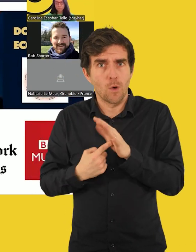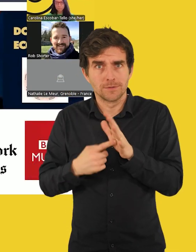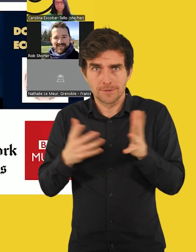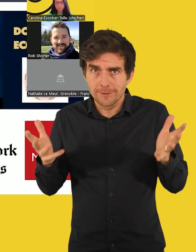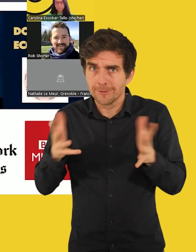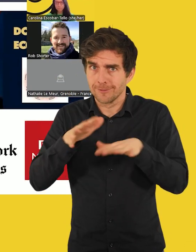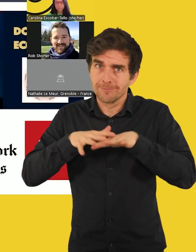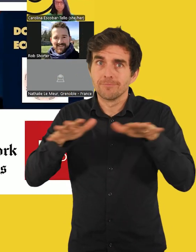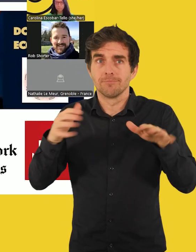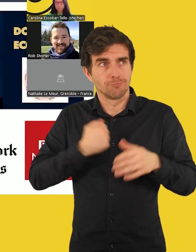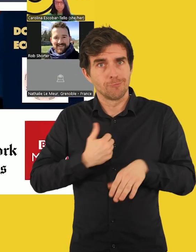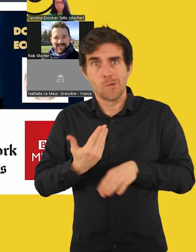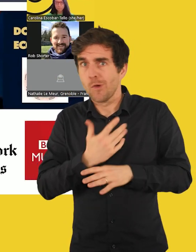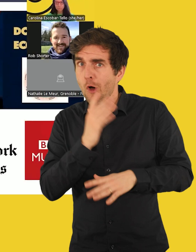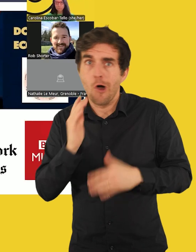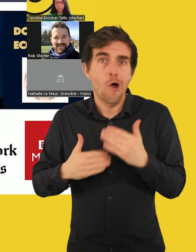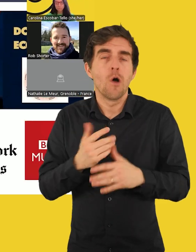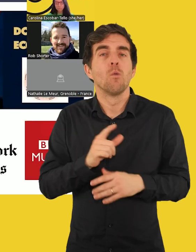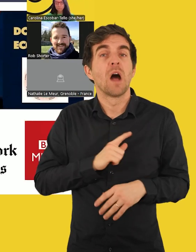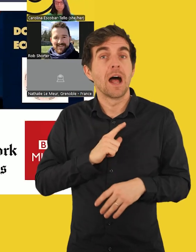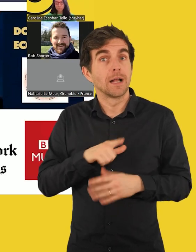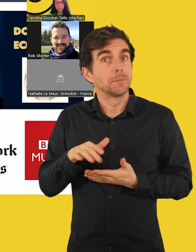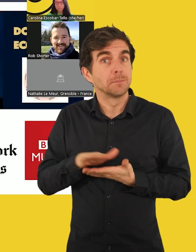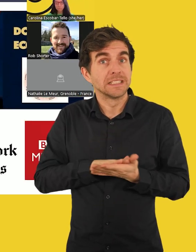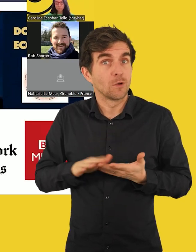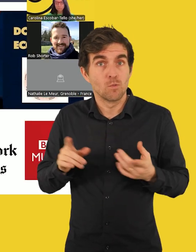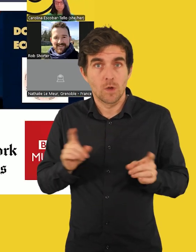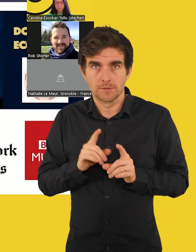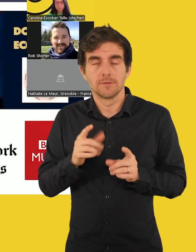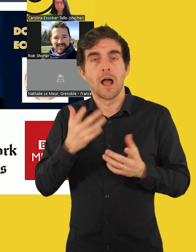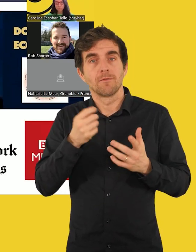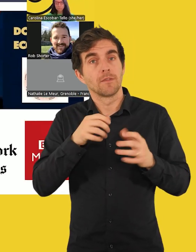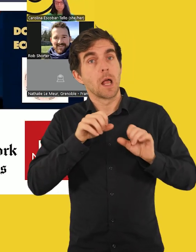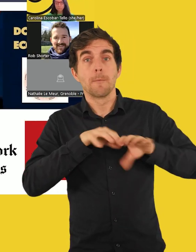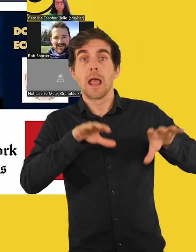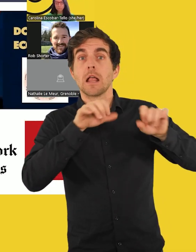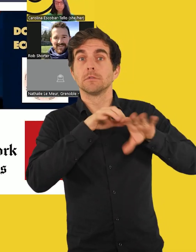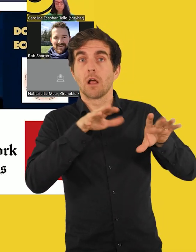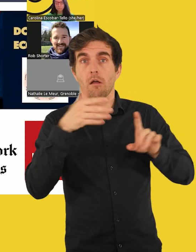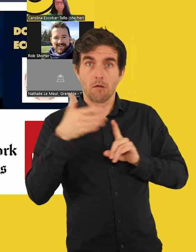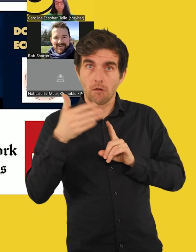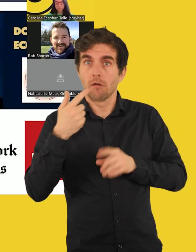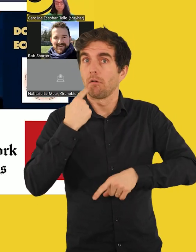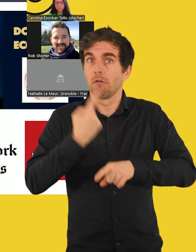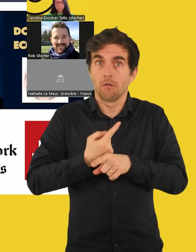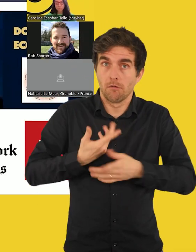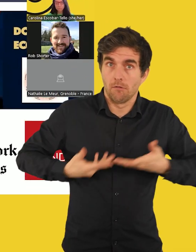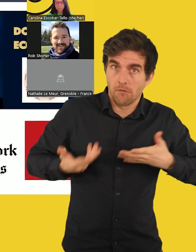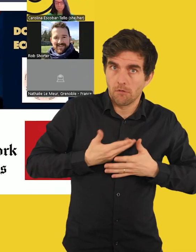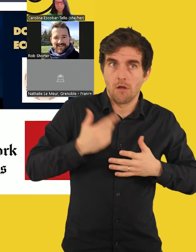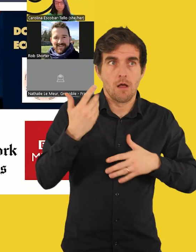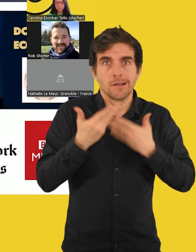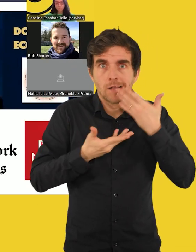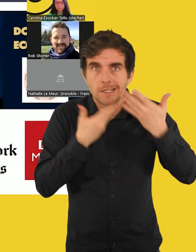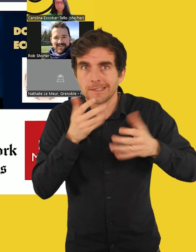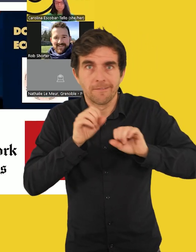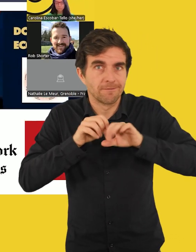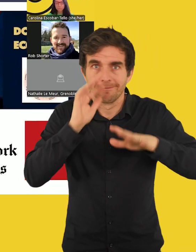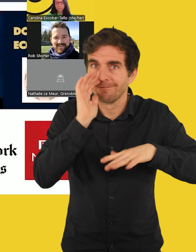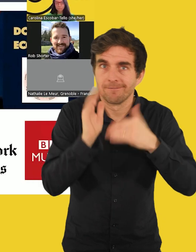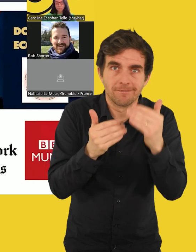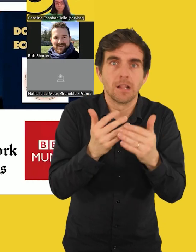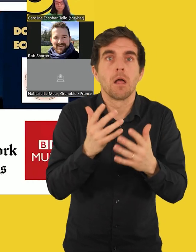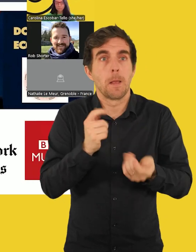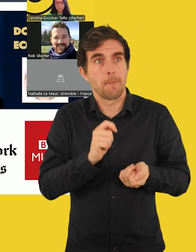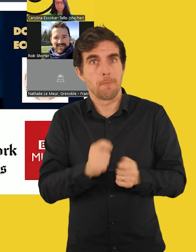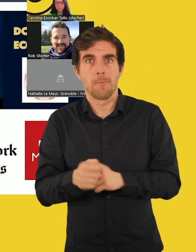of course, incredibly important to all of our work, because it means that there's a media recognition, a conversation, a narrative